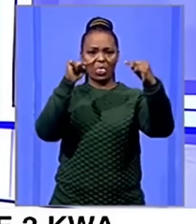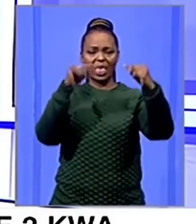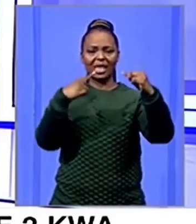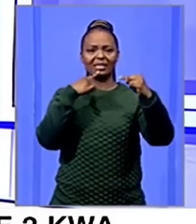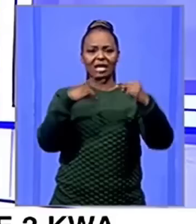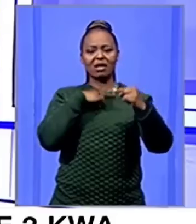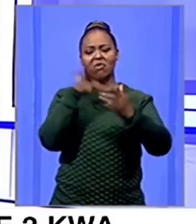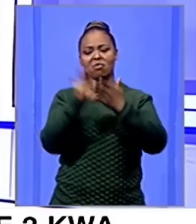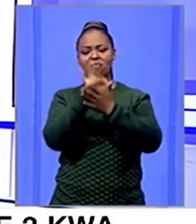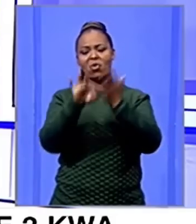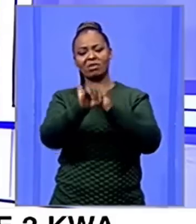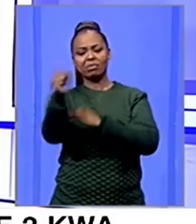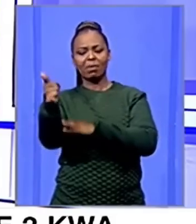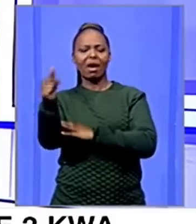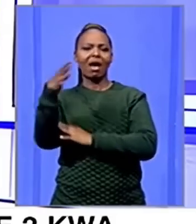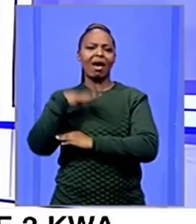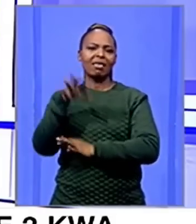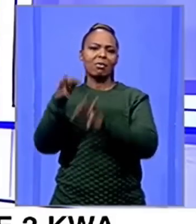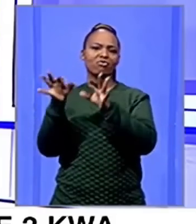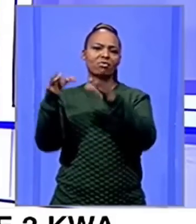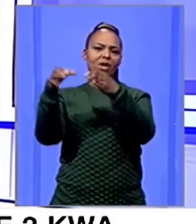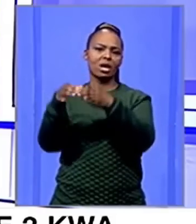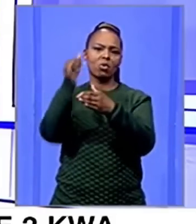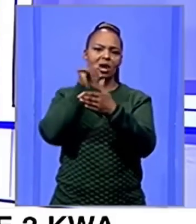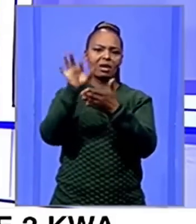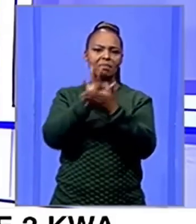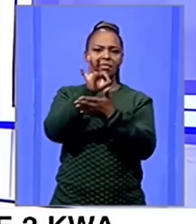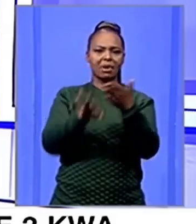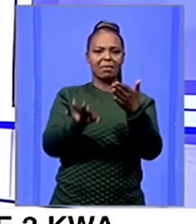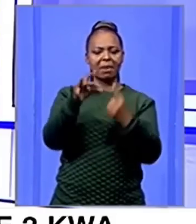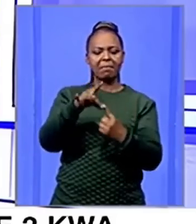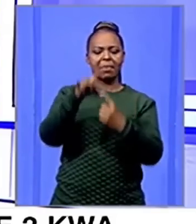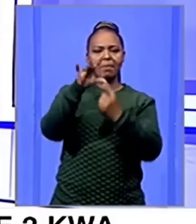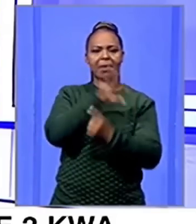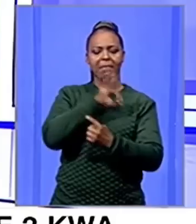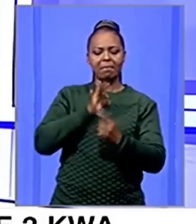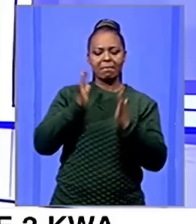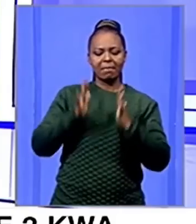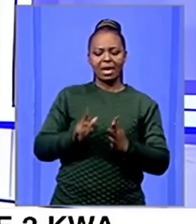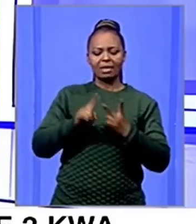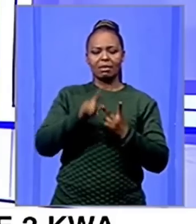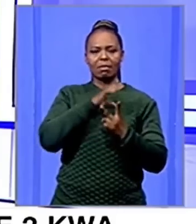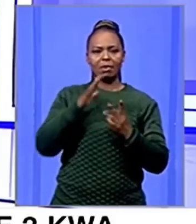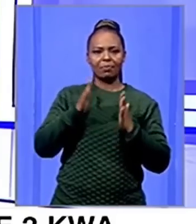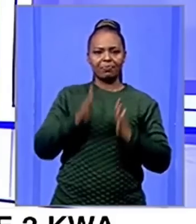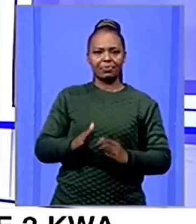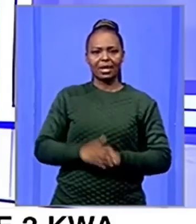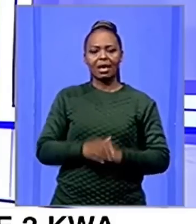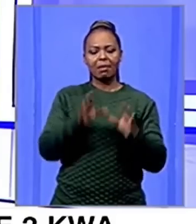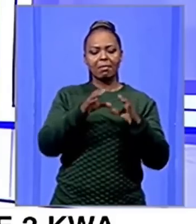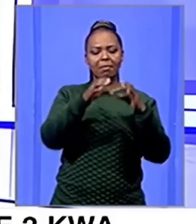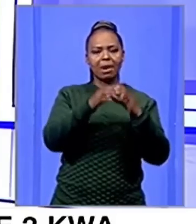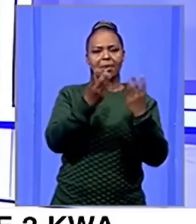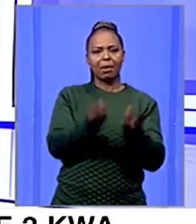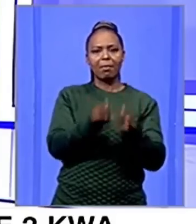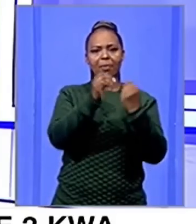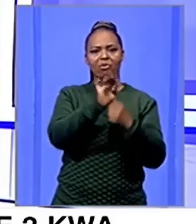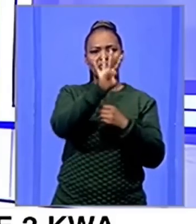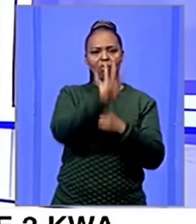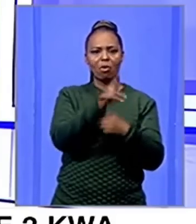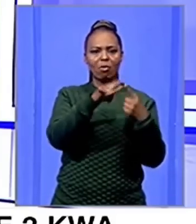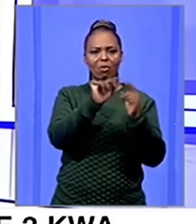makoko kemo kgatlhanong fa go ne go tlhophiwa meyara le mmusakgotla. Lekoko le gapile manno a lona a le 4 a le neng